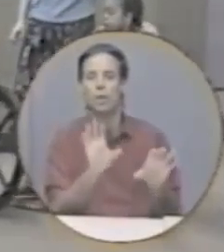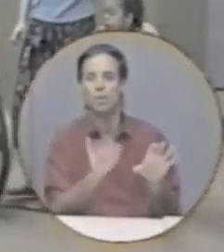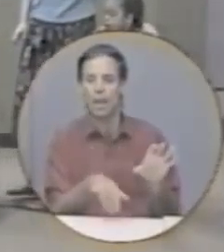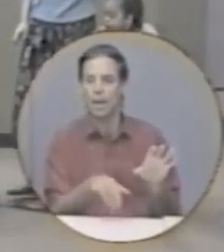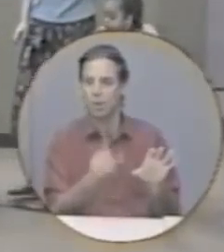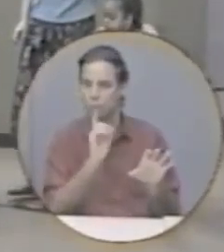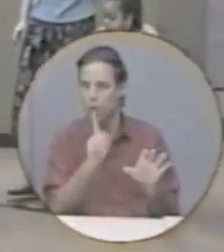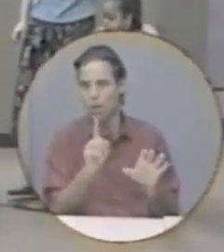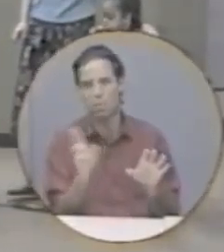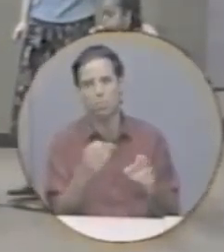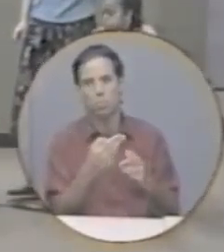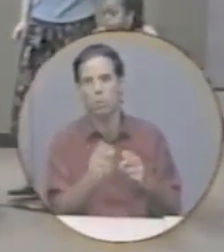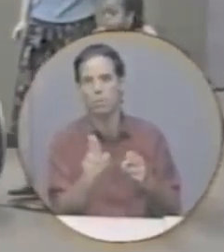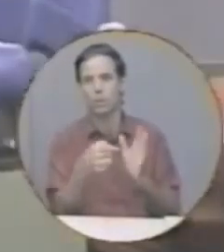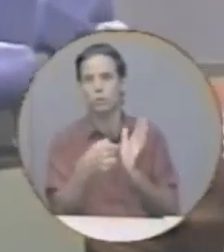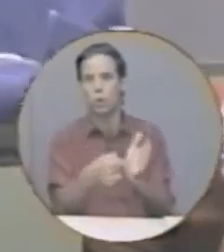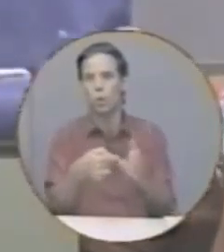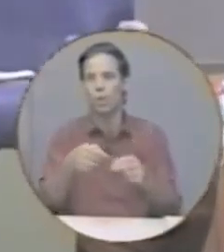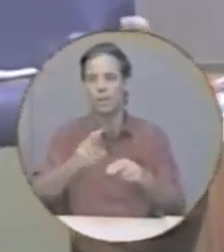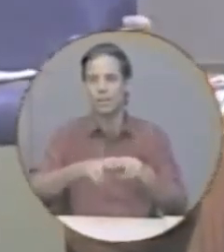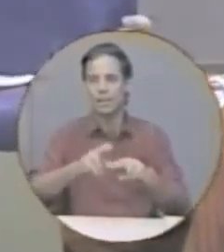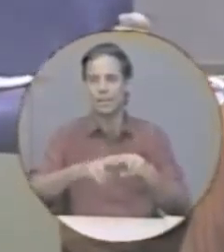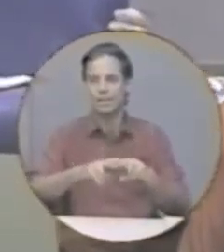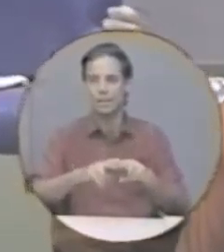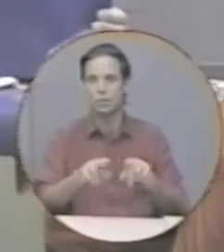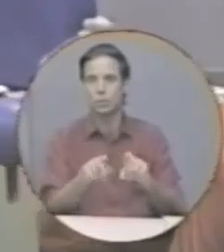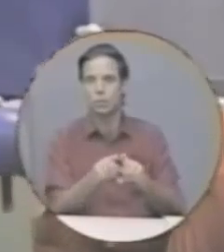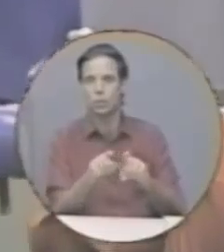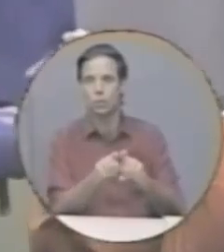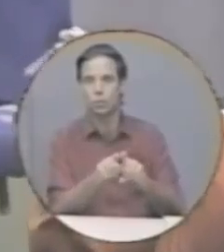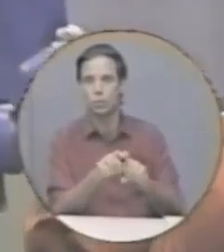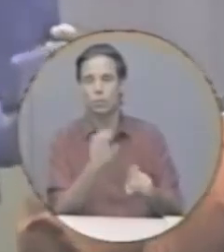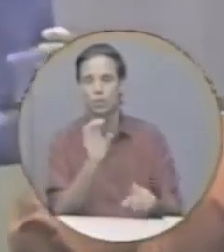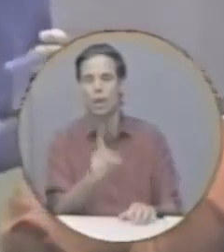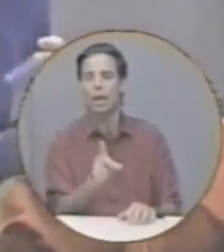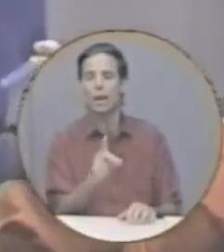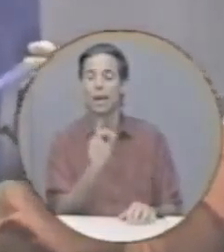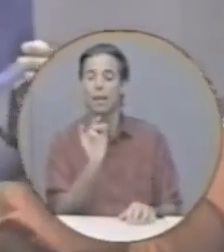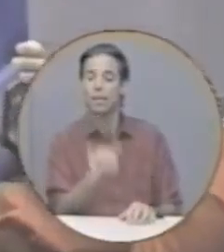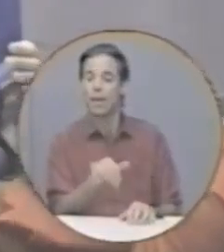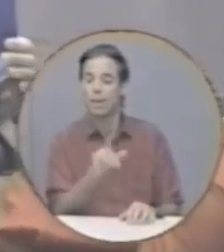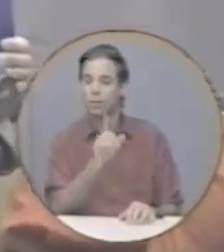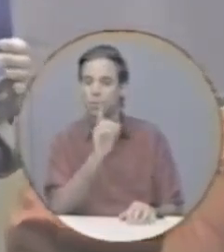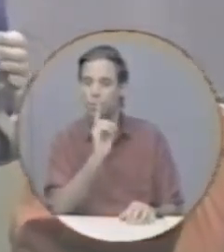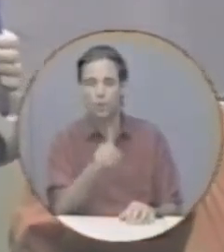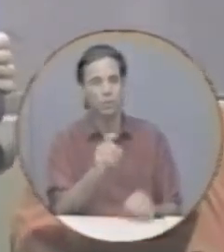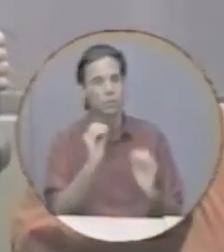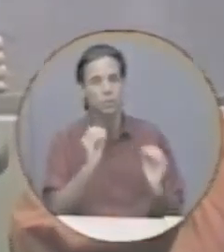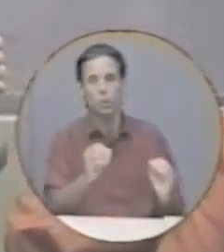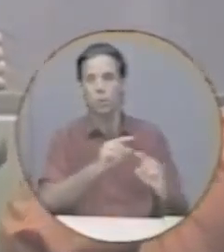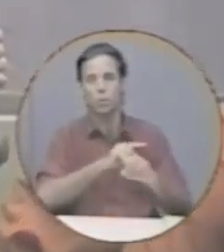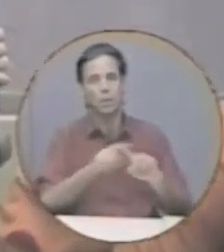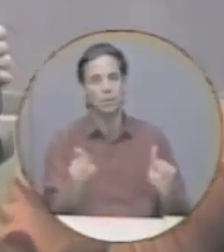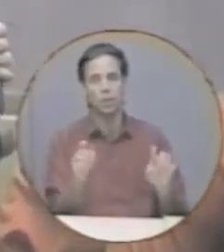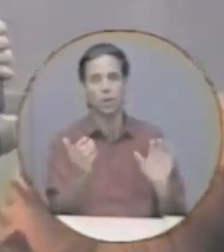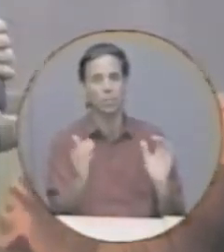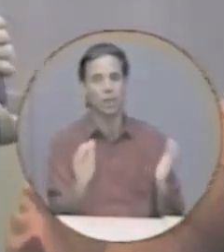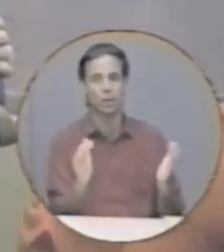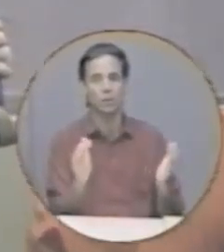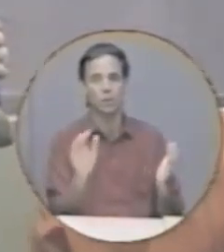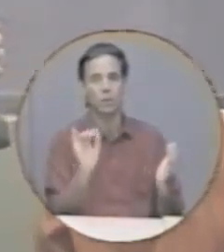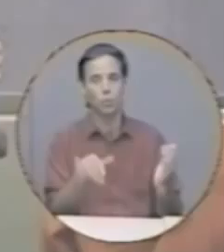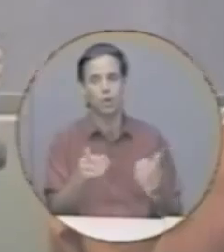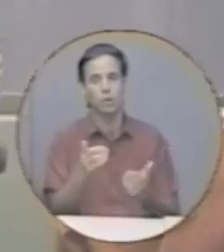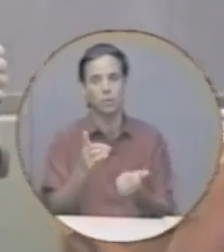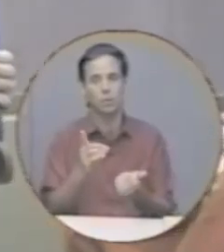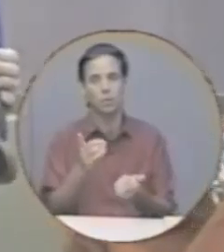just real briefly show the seating insert here as well. This insert really is not any different than what